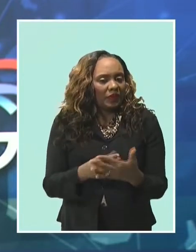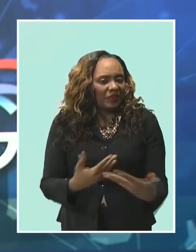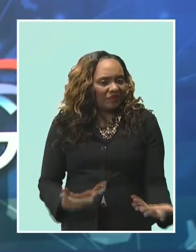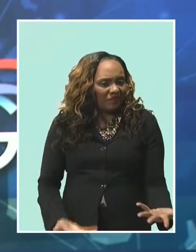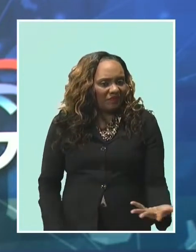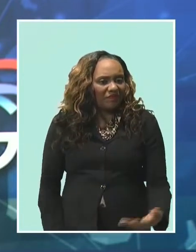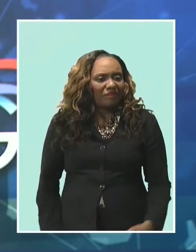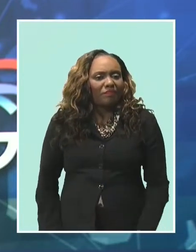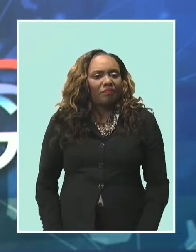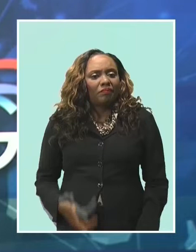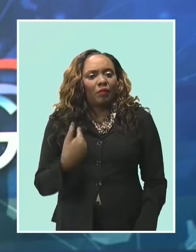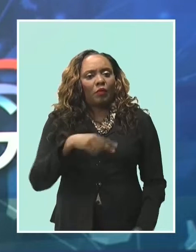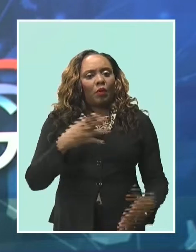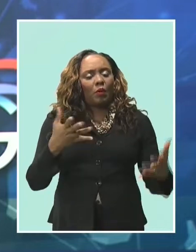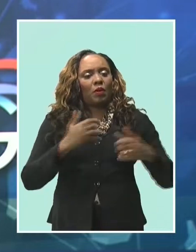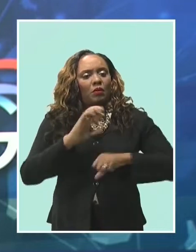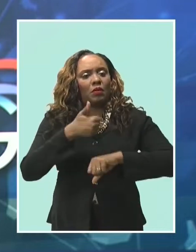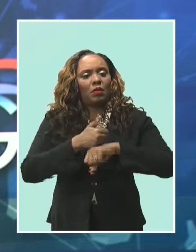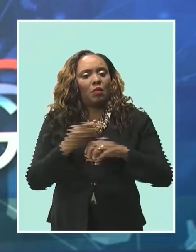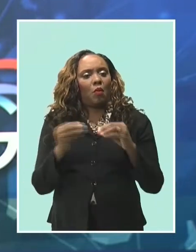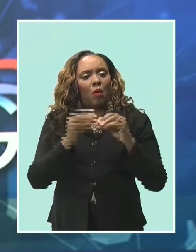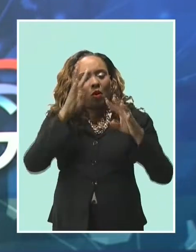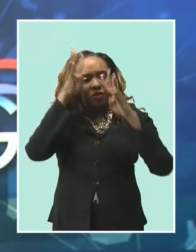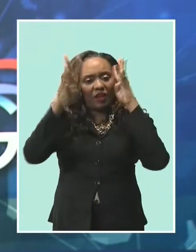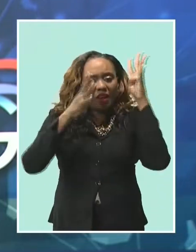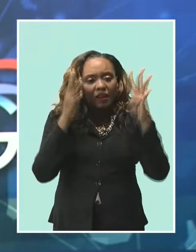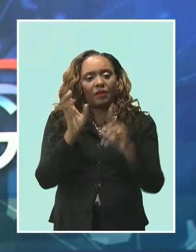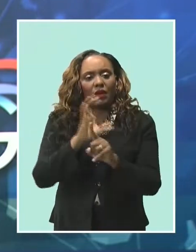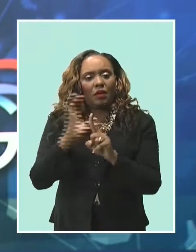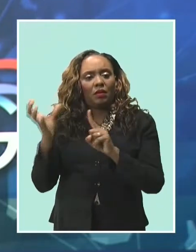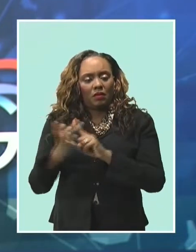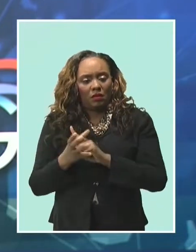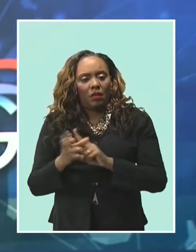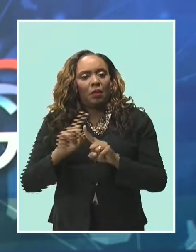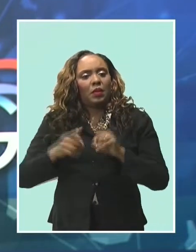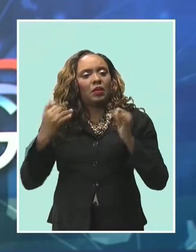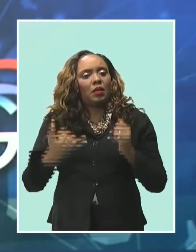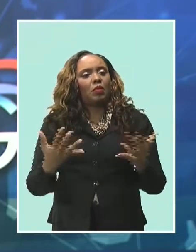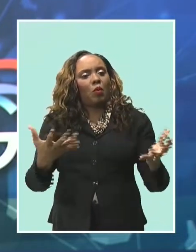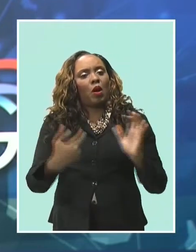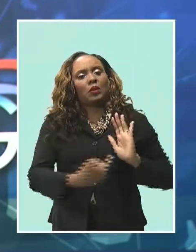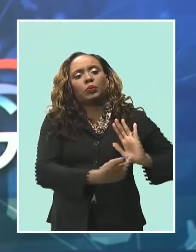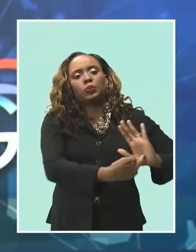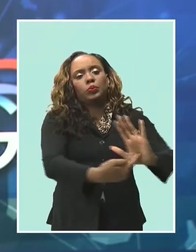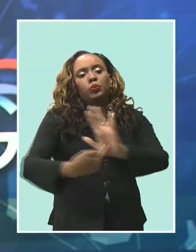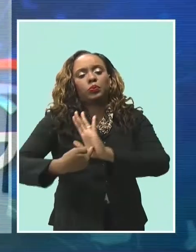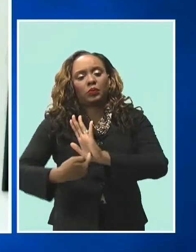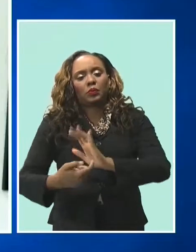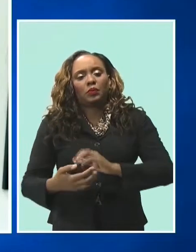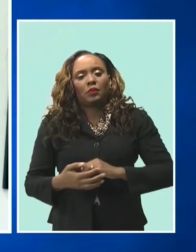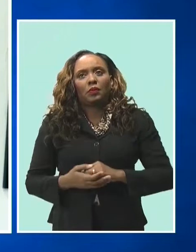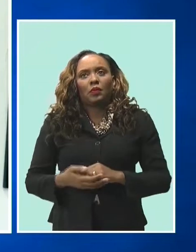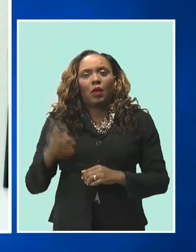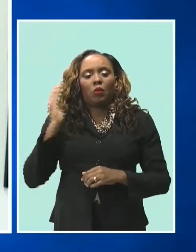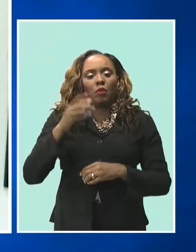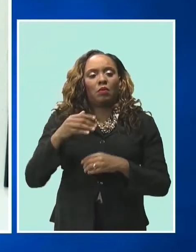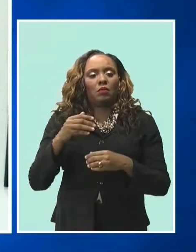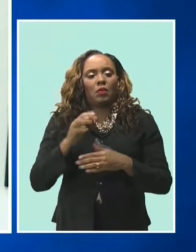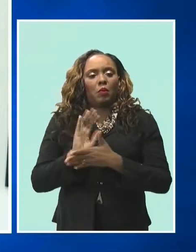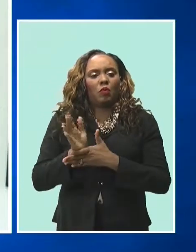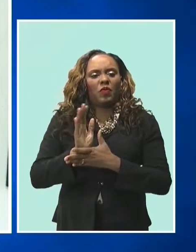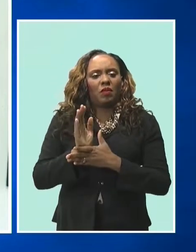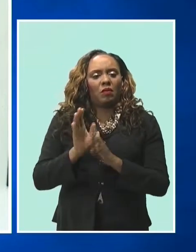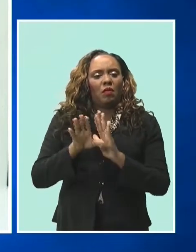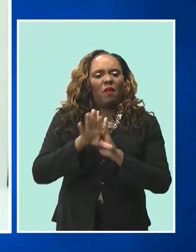Barbados moves to build out the creative and cultural sector, the issue is being put in the spotlight. This through a film documentary